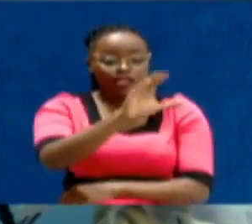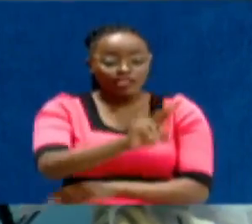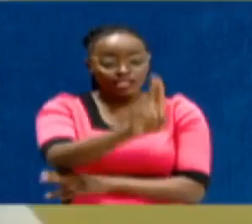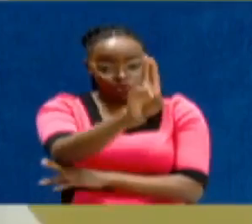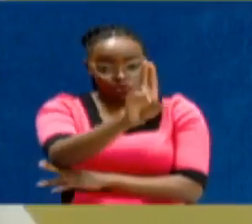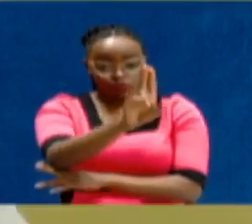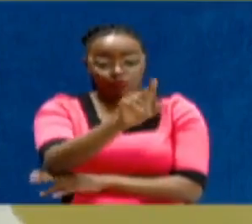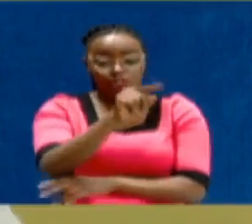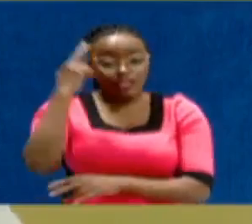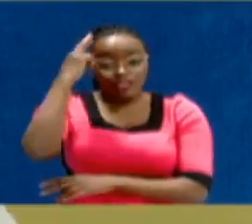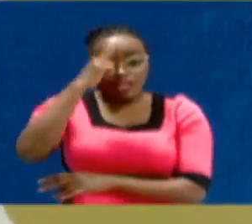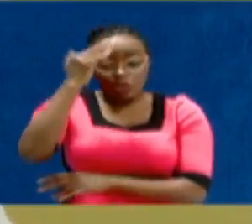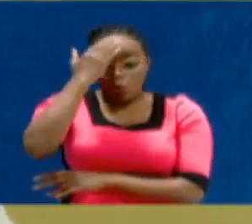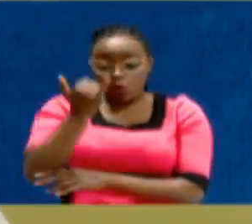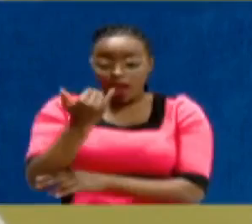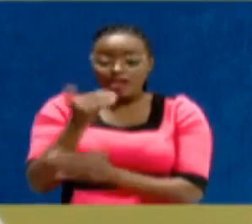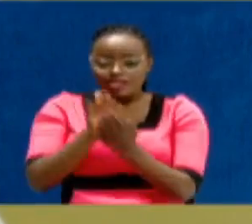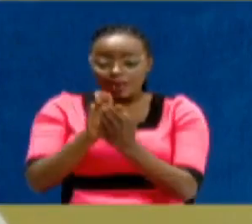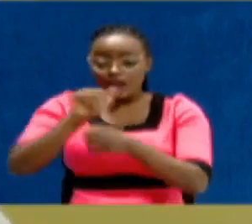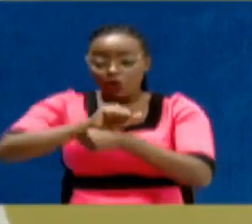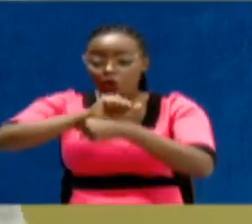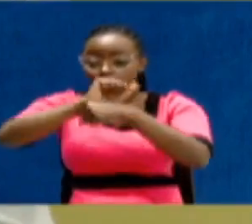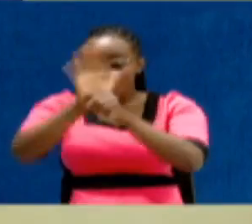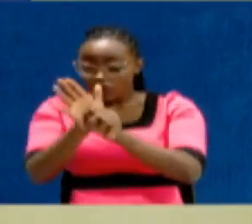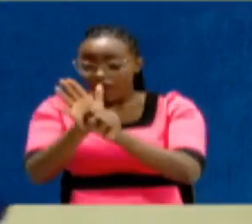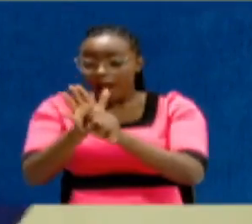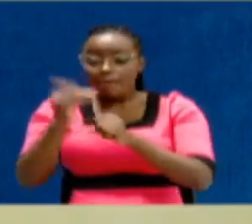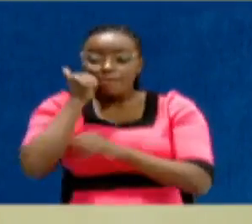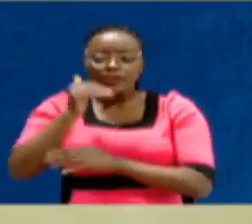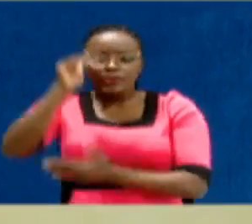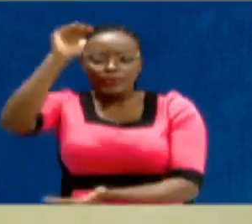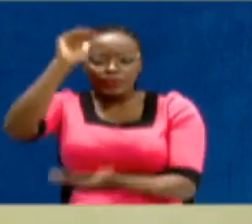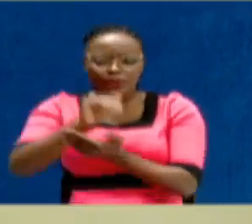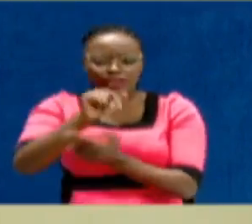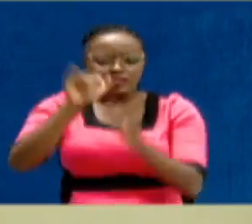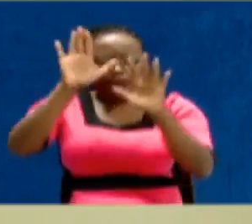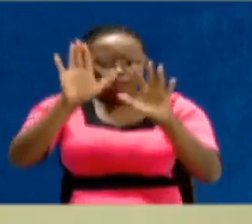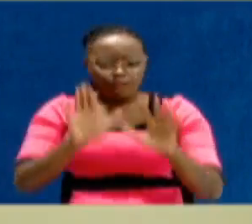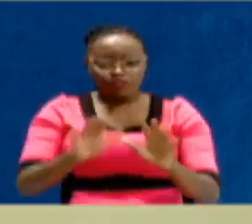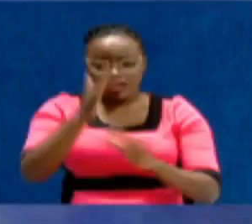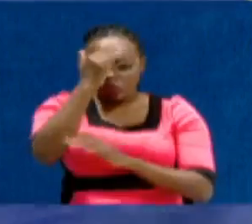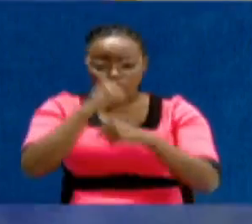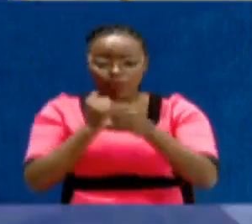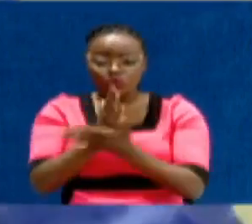ICUs, a reason why keeping the COVID-19 numbers low will need to be a priority